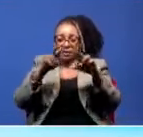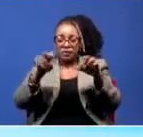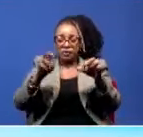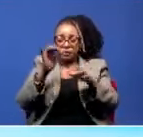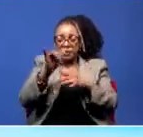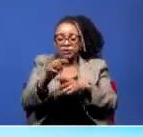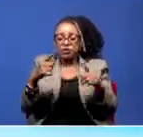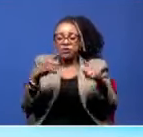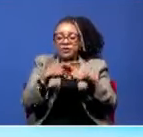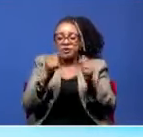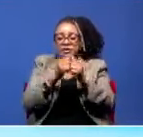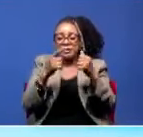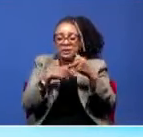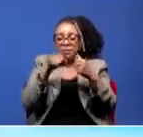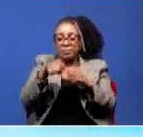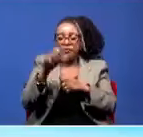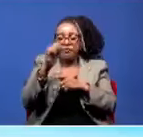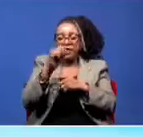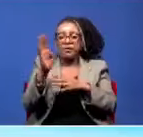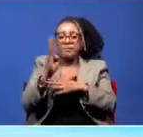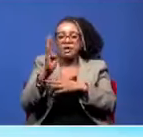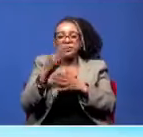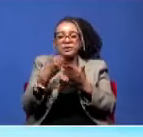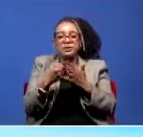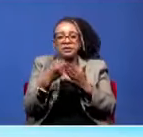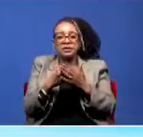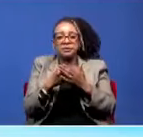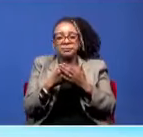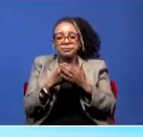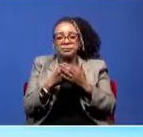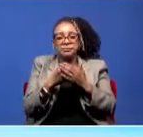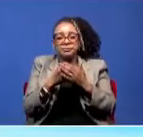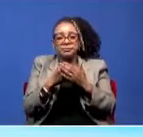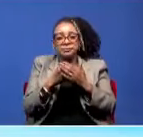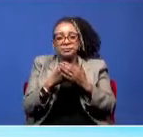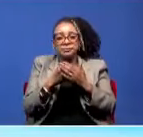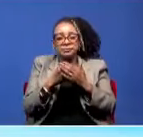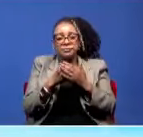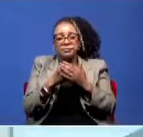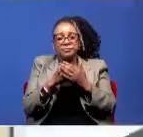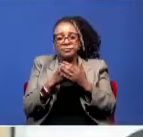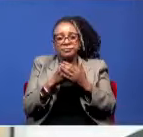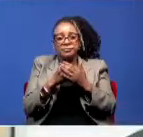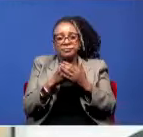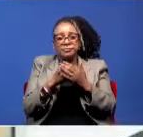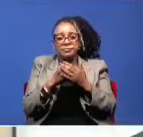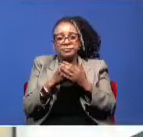controversial 16.5 billion shilling edible oils scandal.